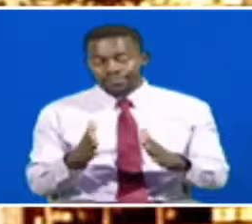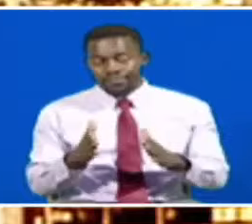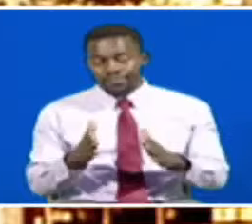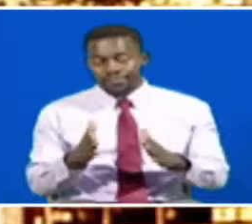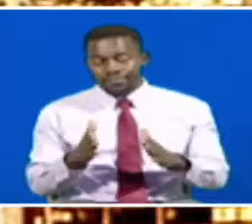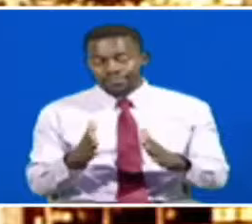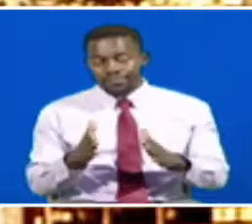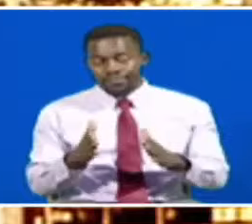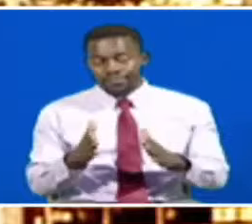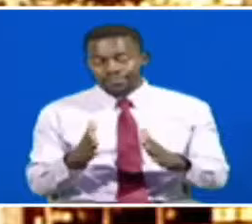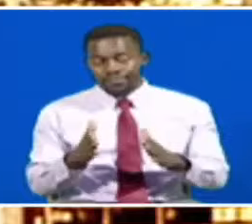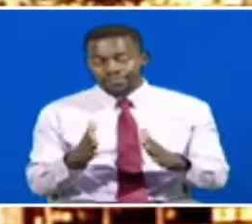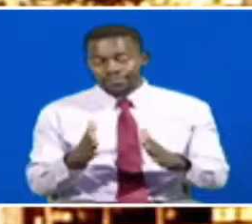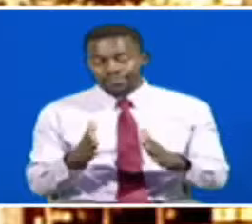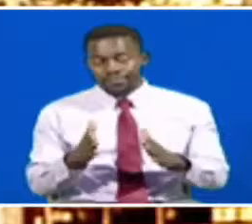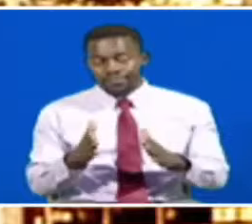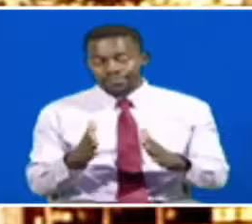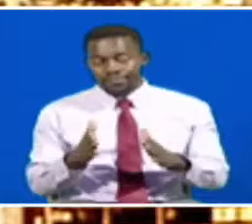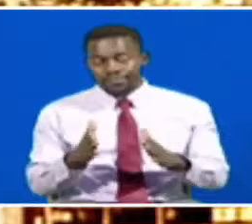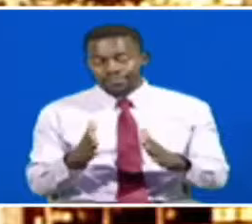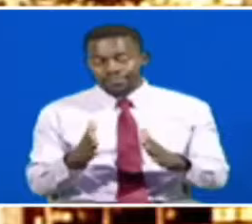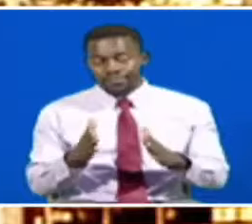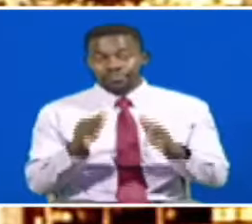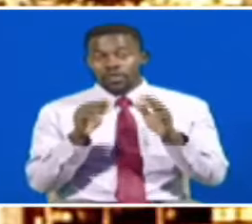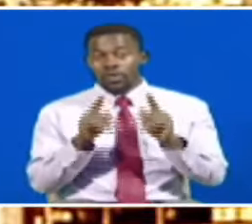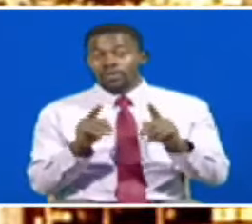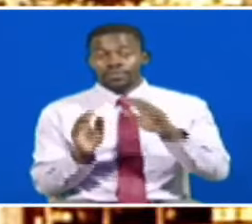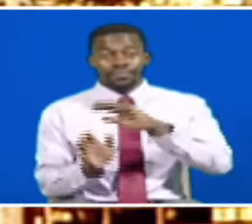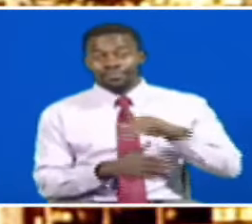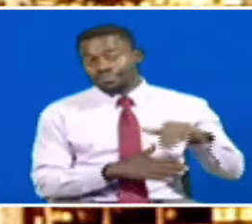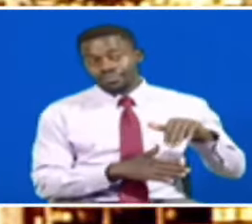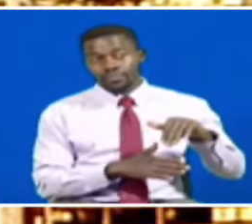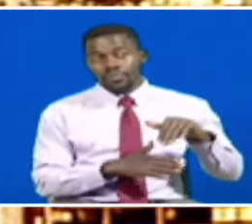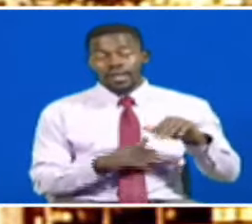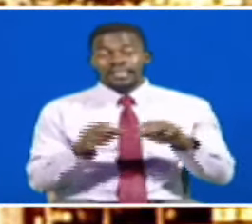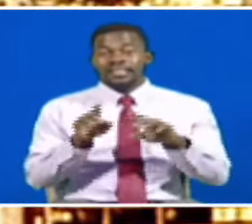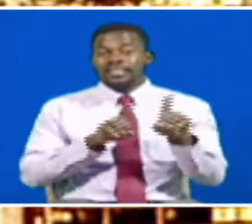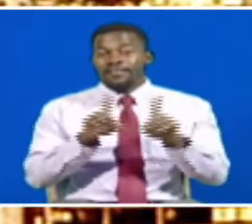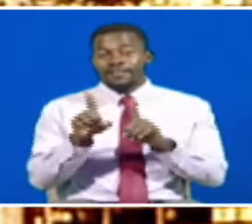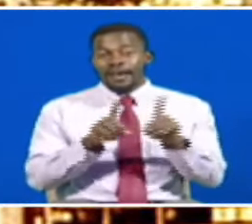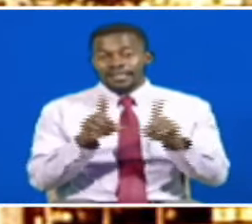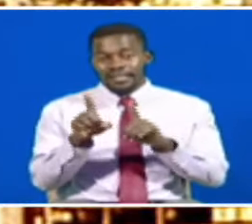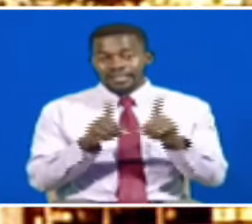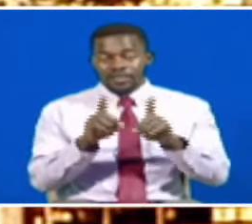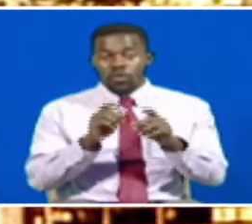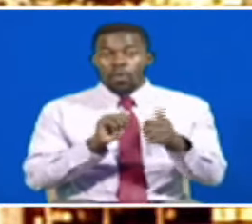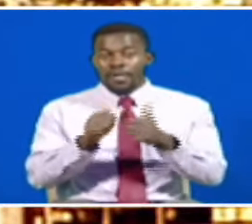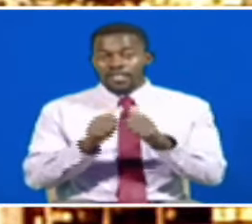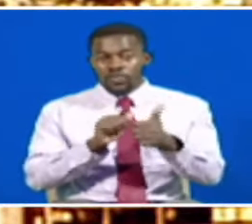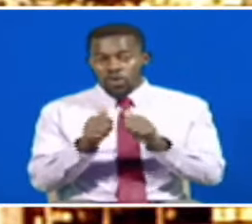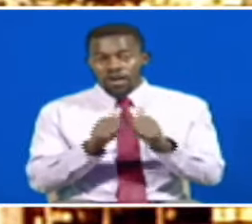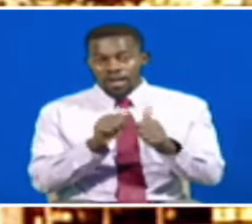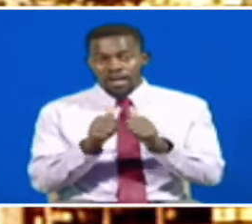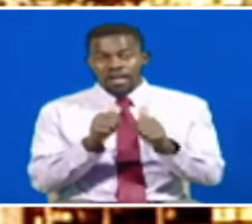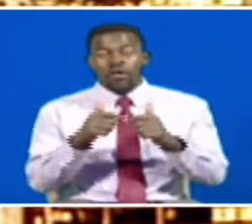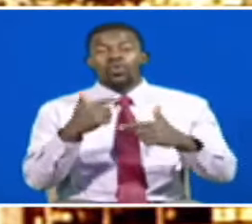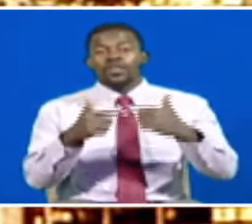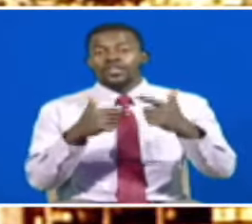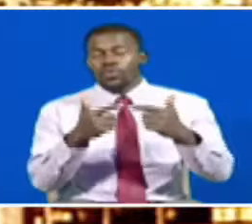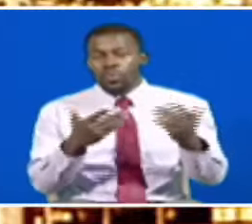Na hongera kwa mabingwa hao. Sasa maandalizi ya mbio za magari ya safari rally yameshika kasi katika eneo la